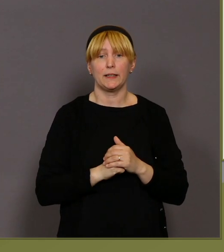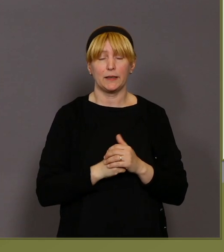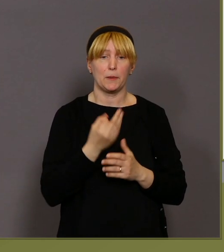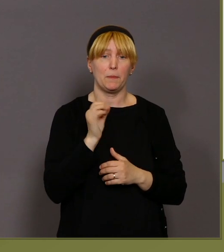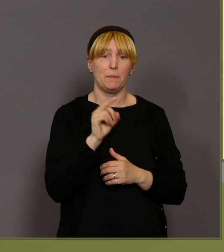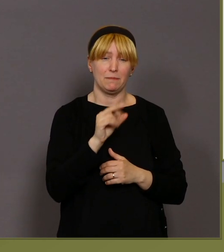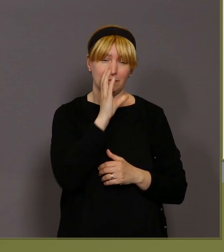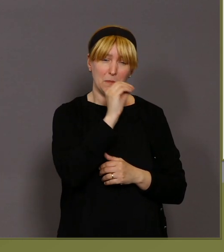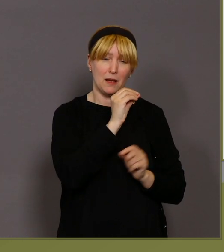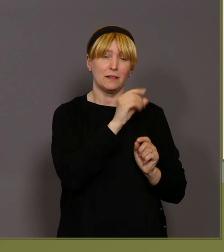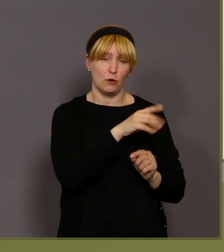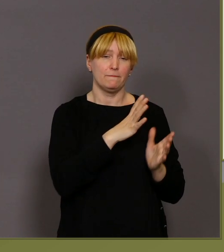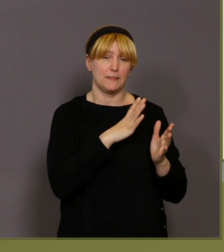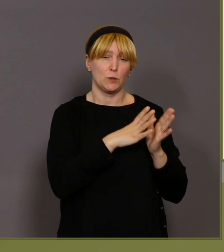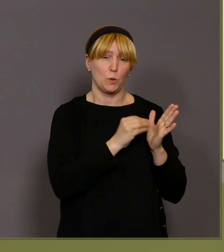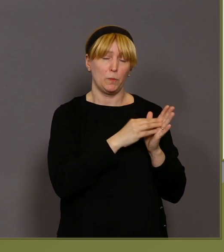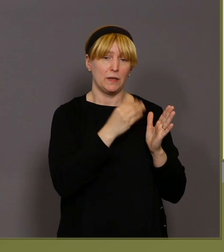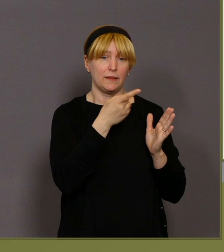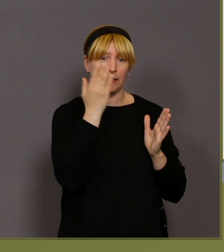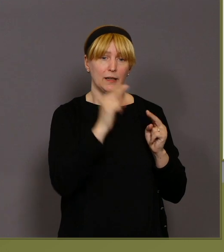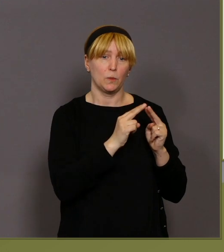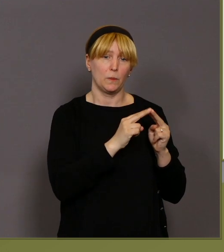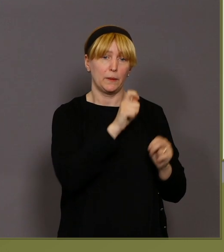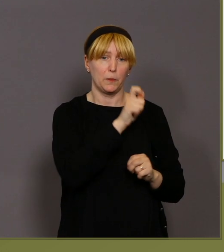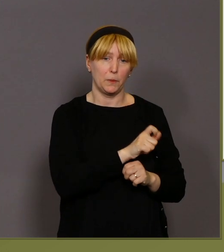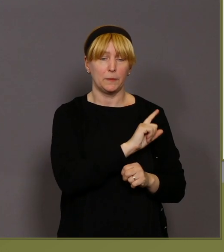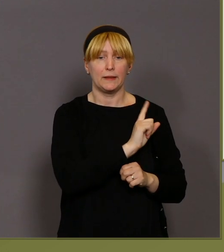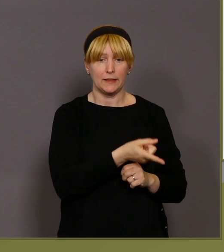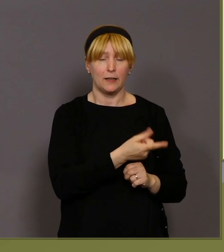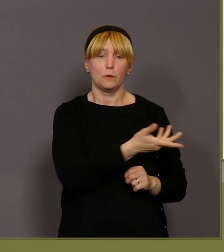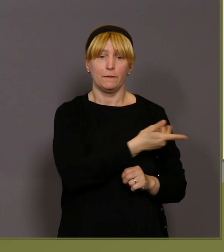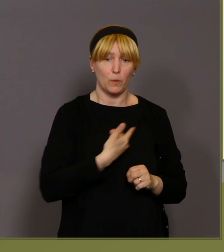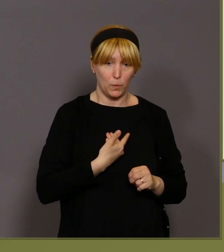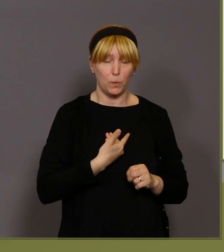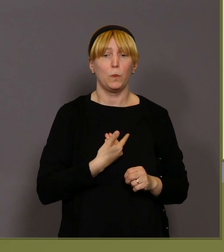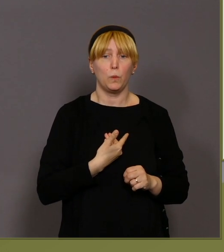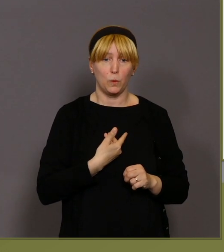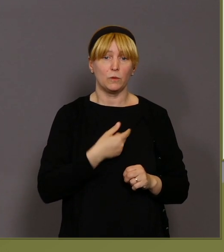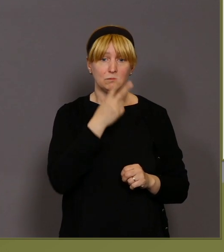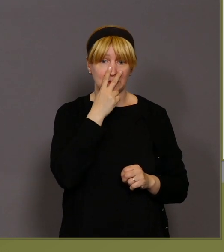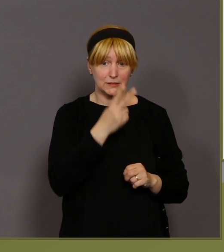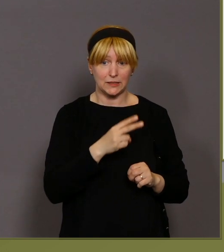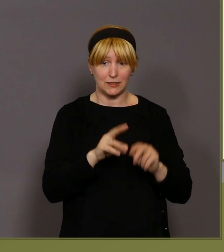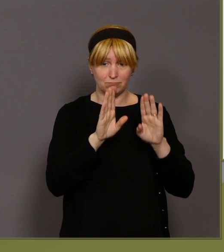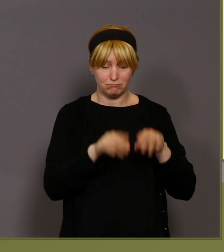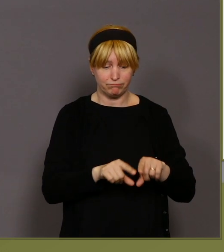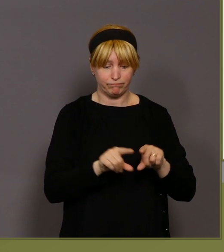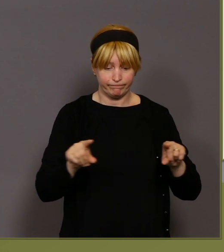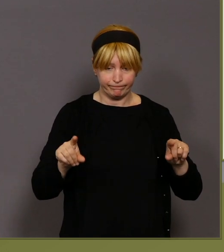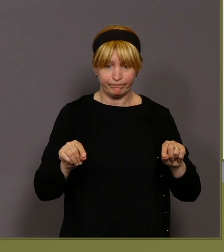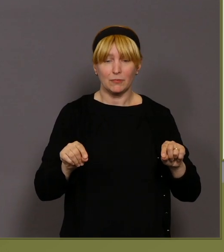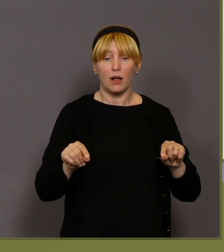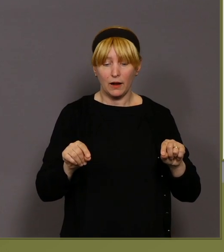also a copy of them. So if you look at the notes section of the slides, then you see